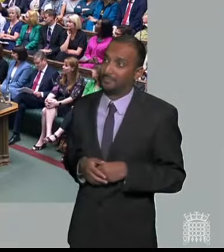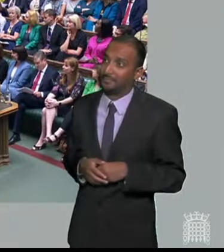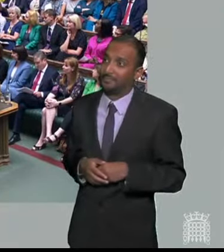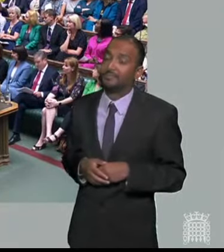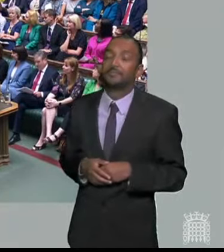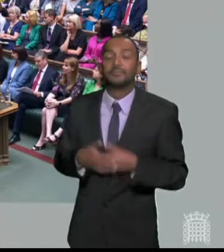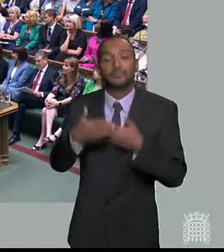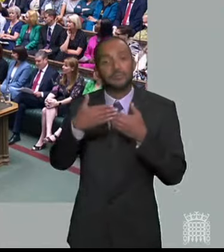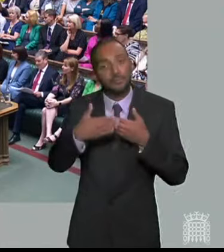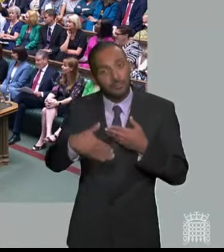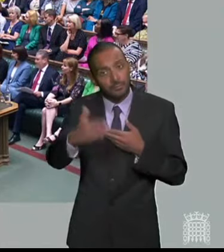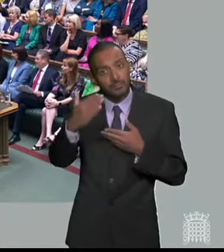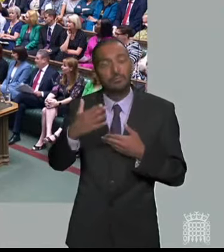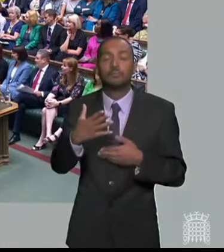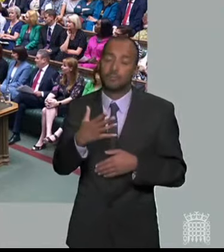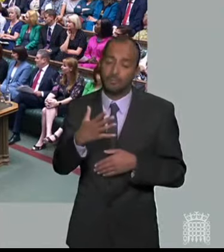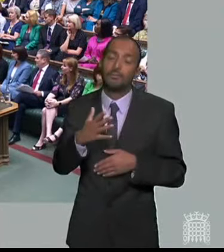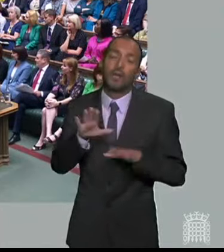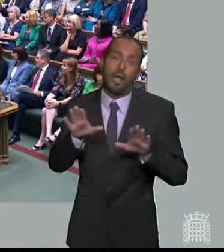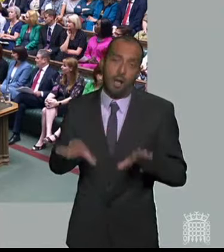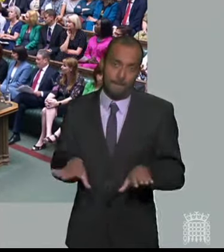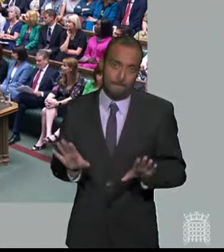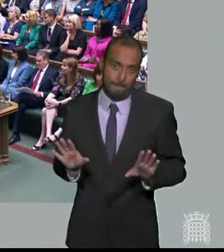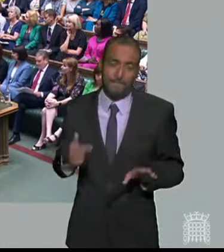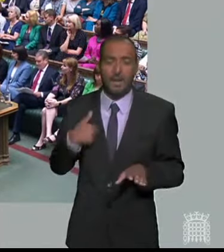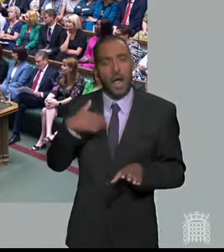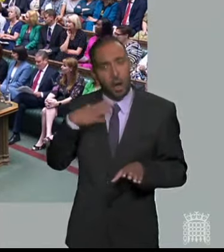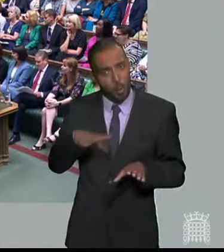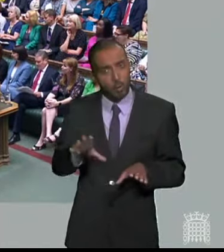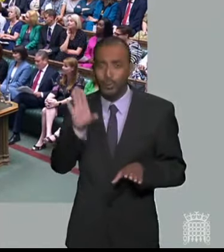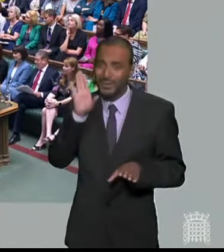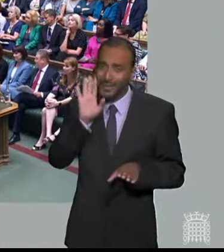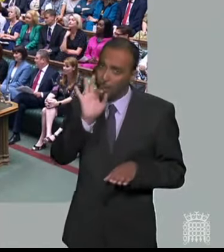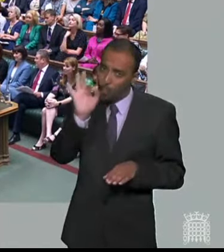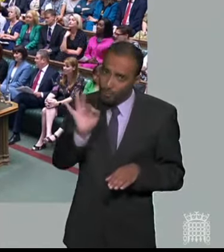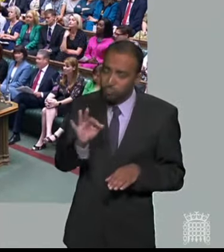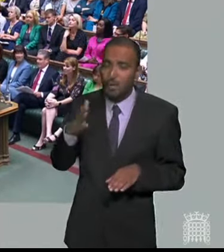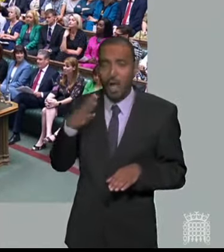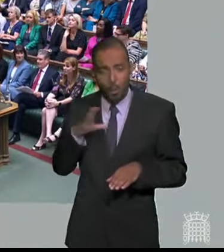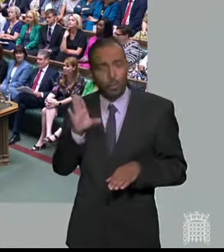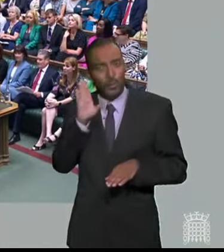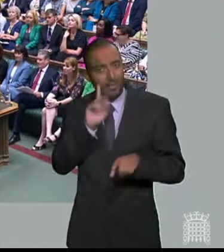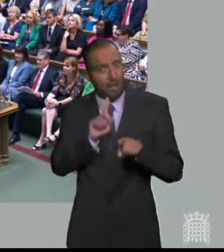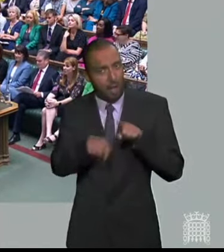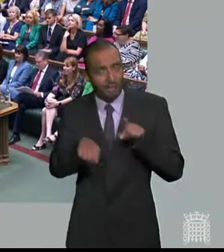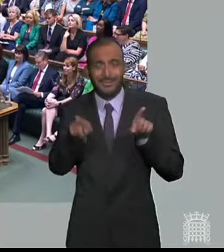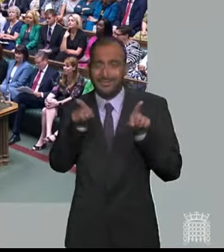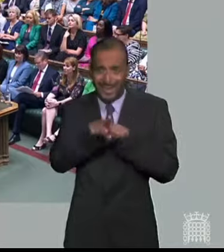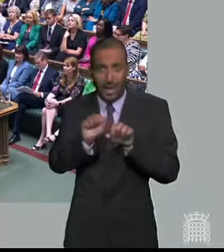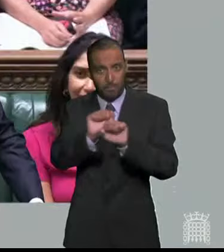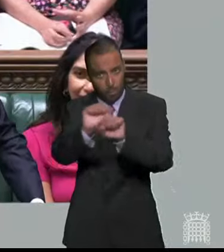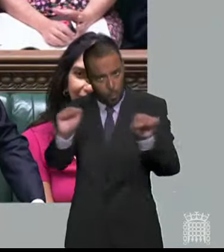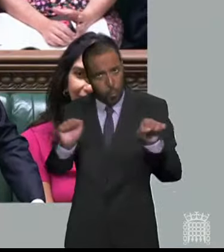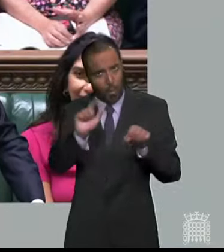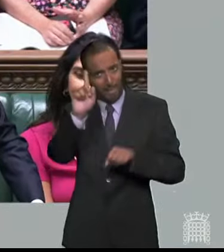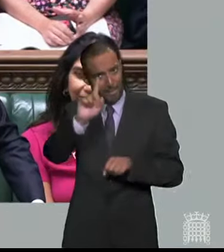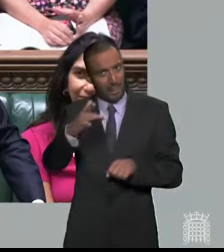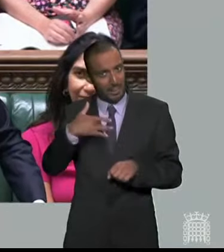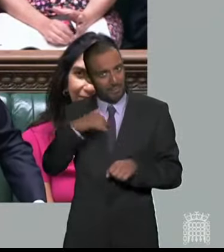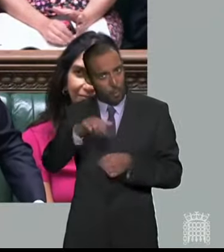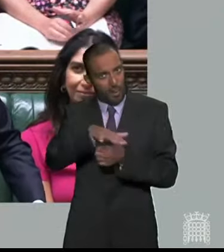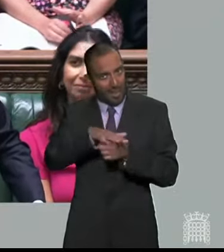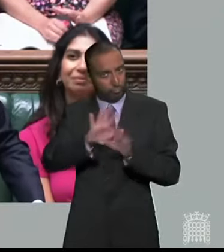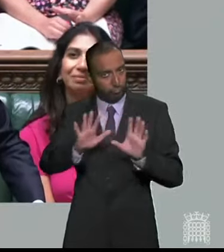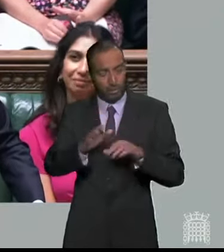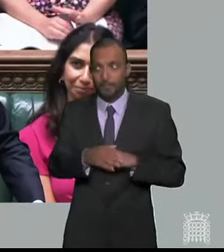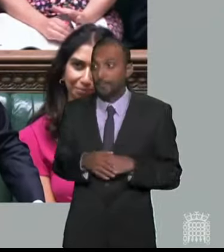times going forward. I want to hear the question, I want to hear the answers, just like your constituents. Prime Minister. Mr. Speaker, before today, he